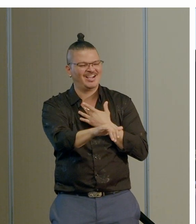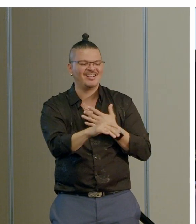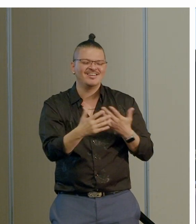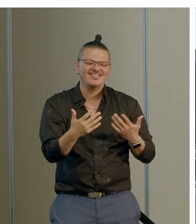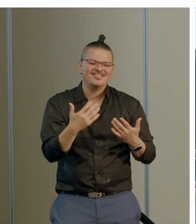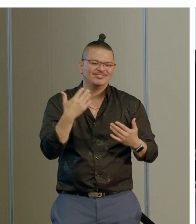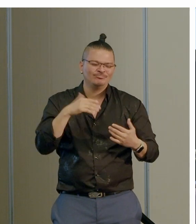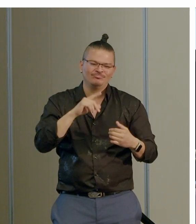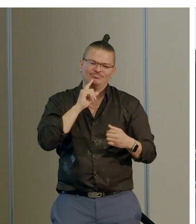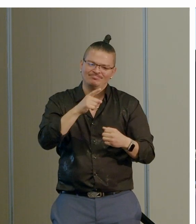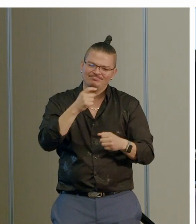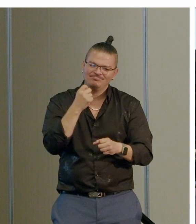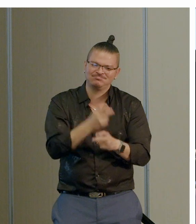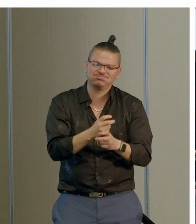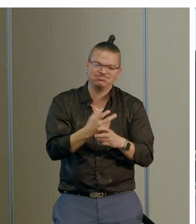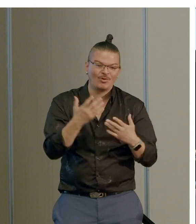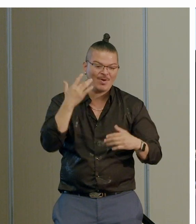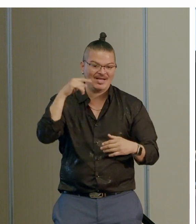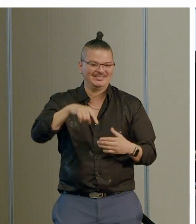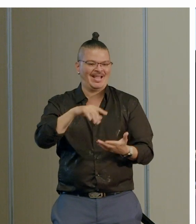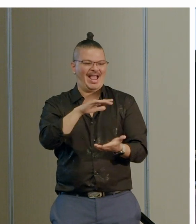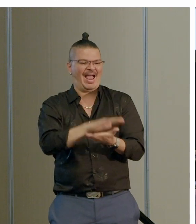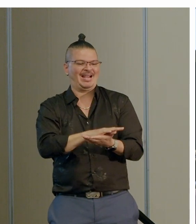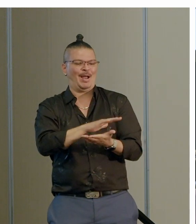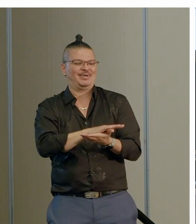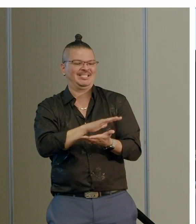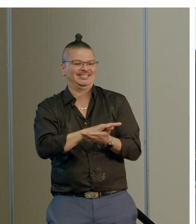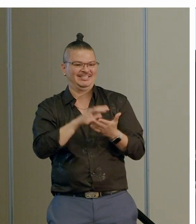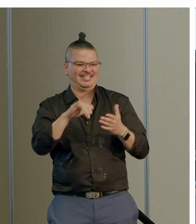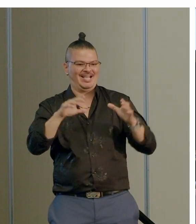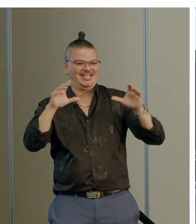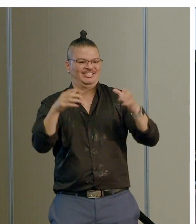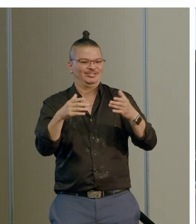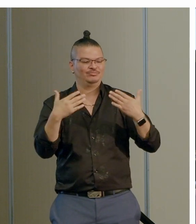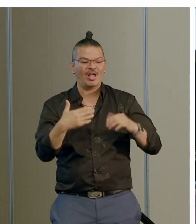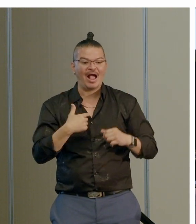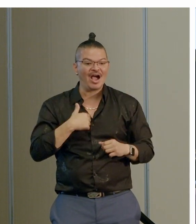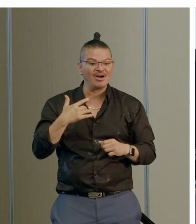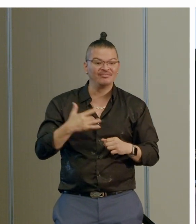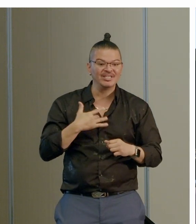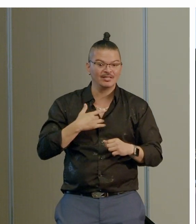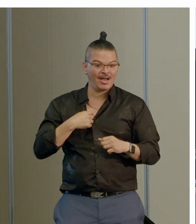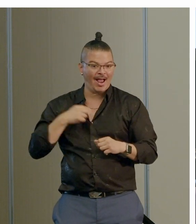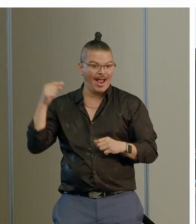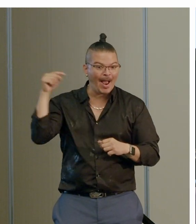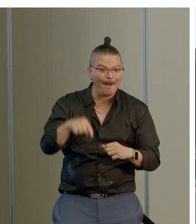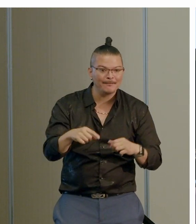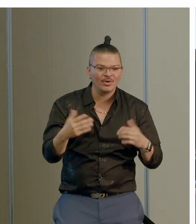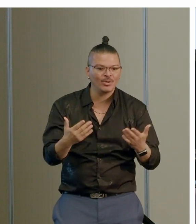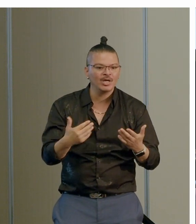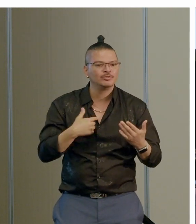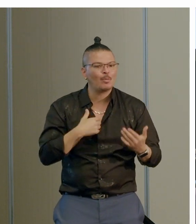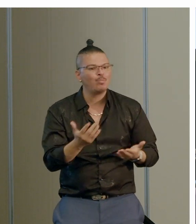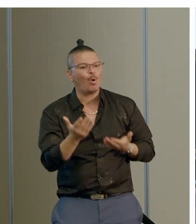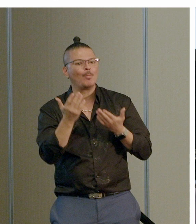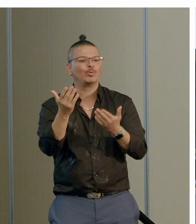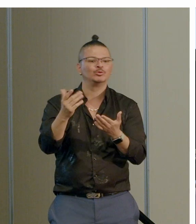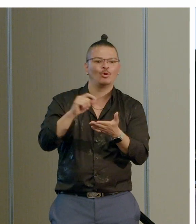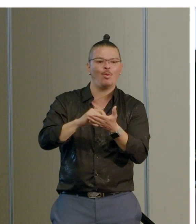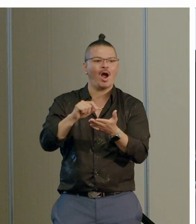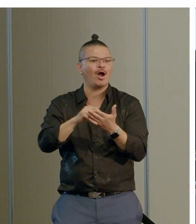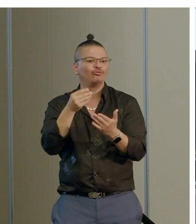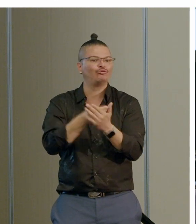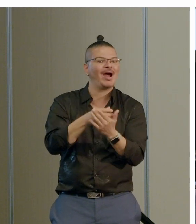an academic institution, I felt like I was back in college writing a proposal for a grant or something, and then the word counts.